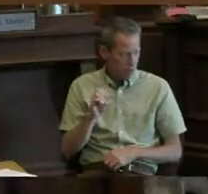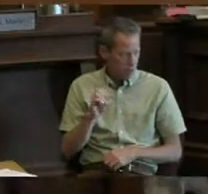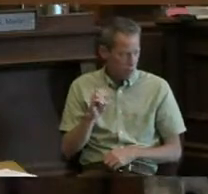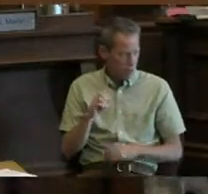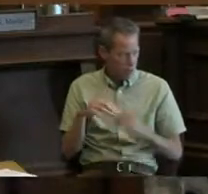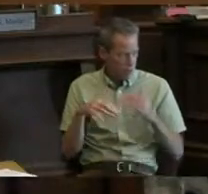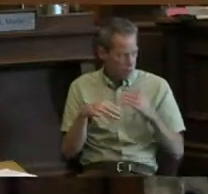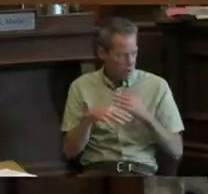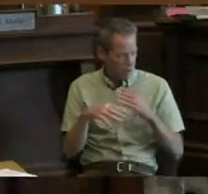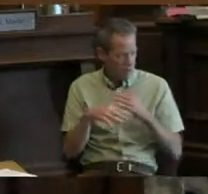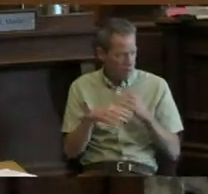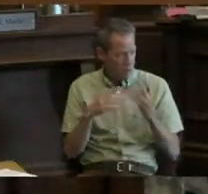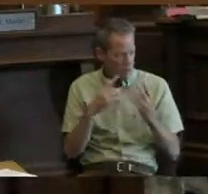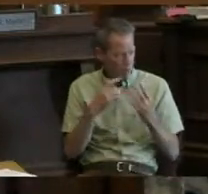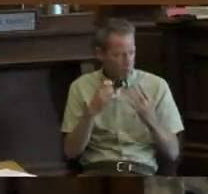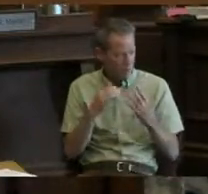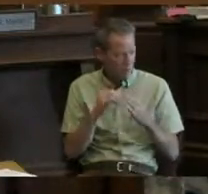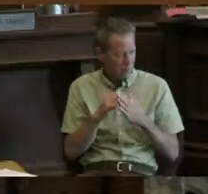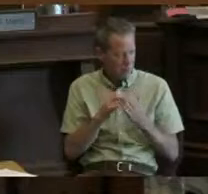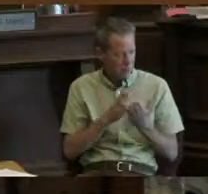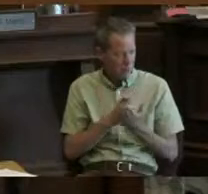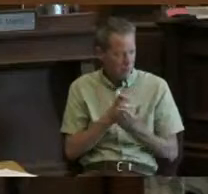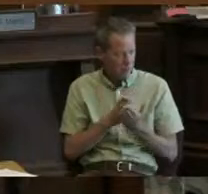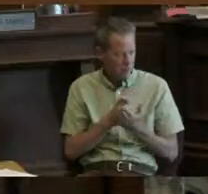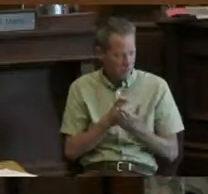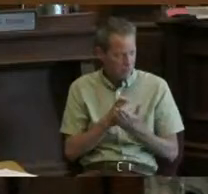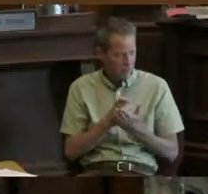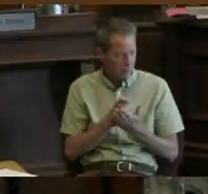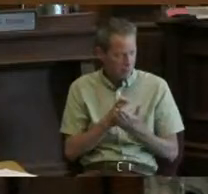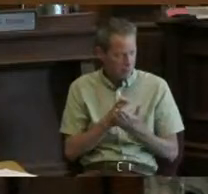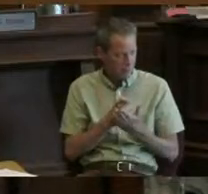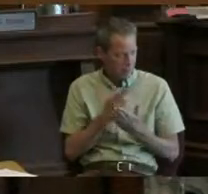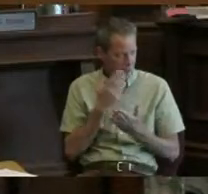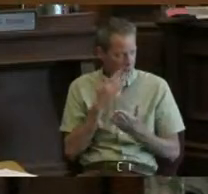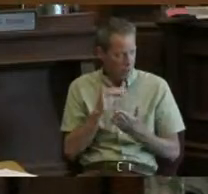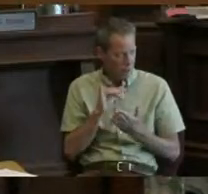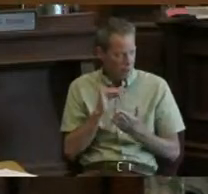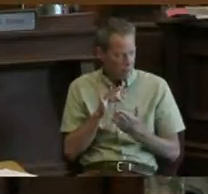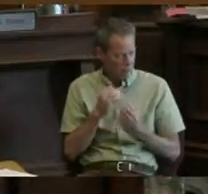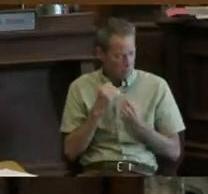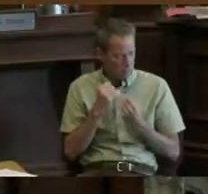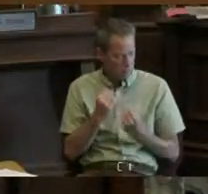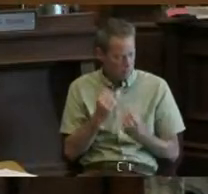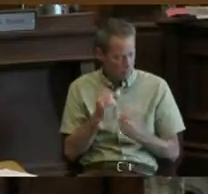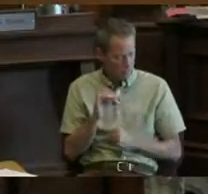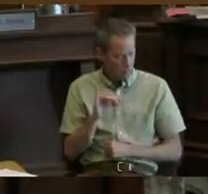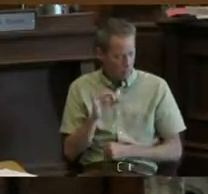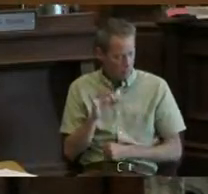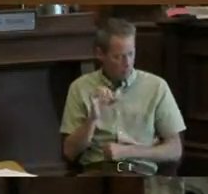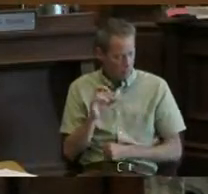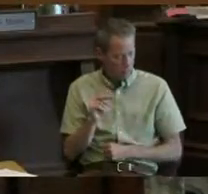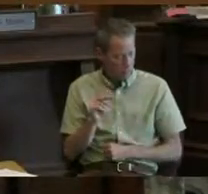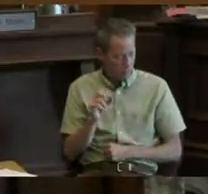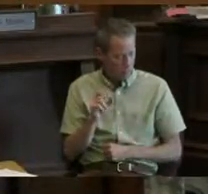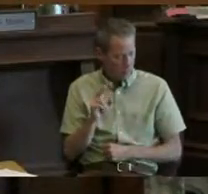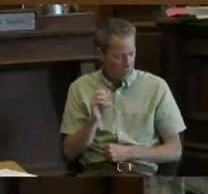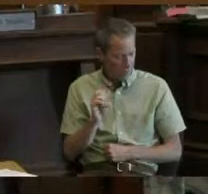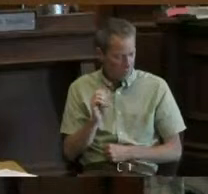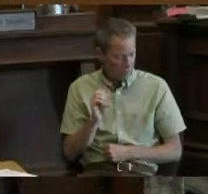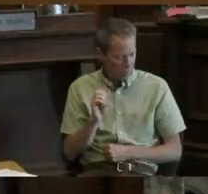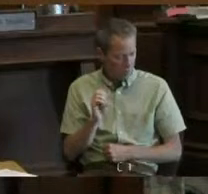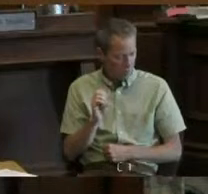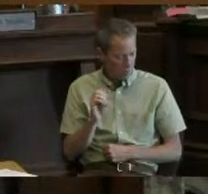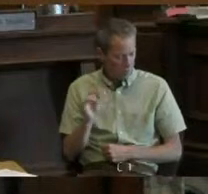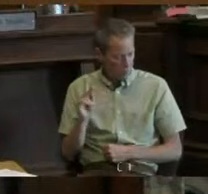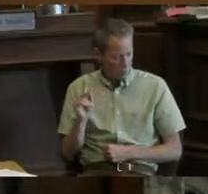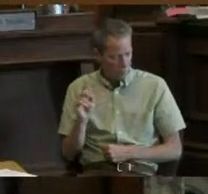flow? Because that, being honest with you, I don't know if anyone's traveled down Jefferson Avenue from